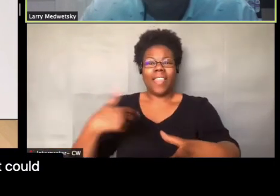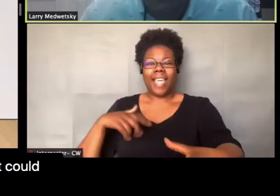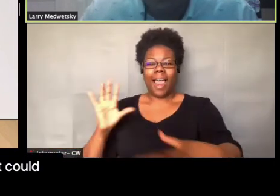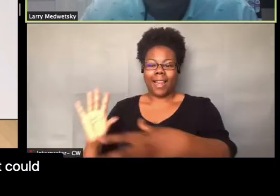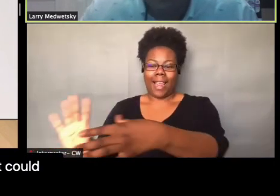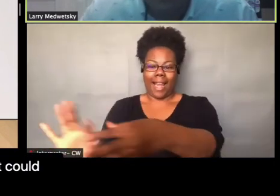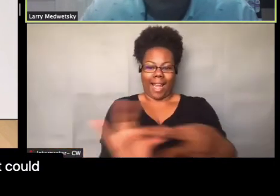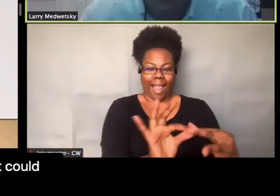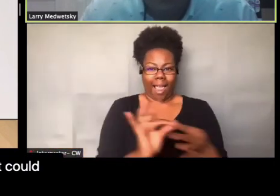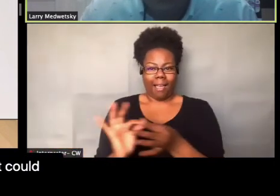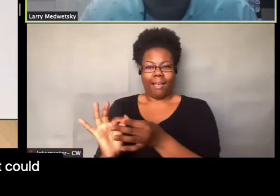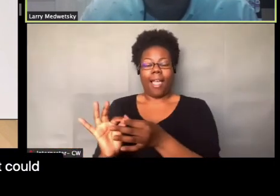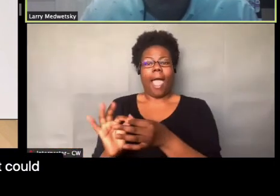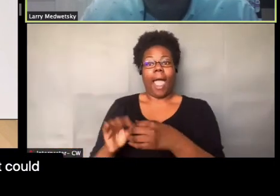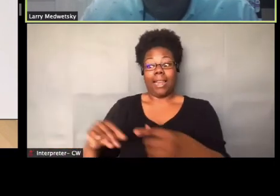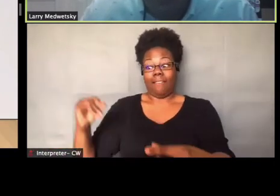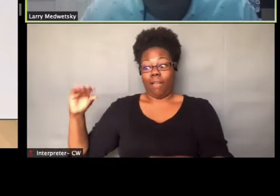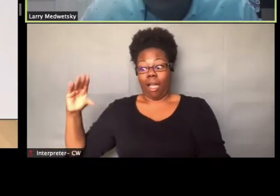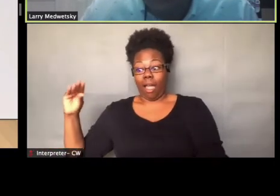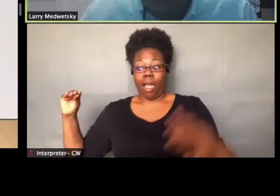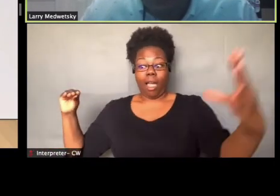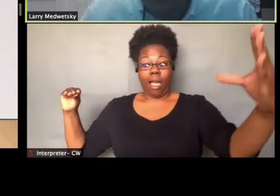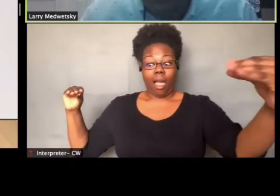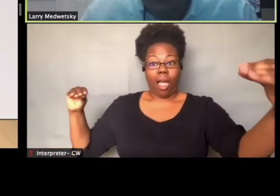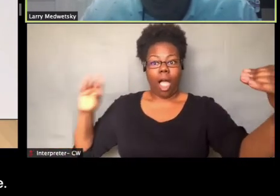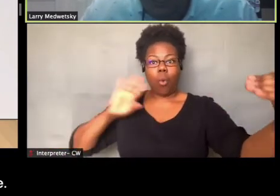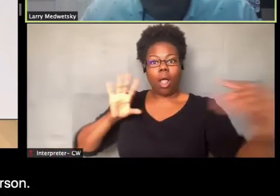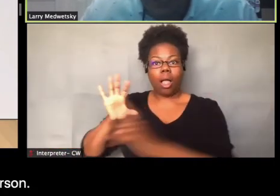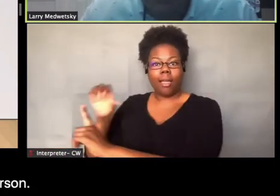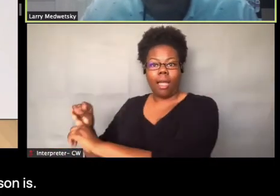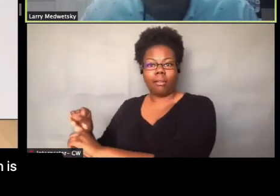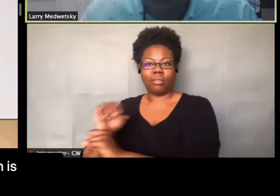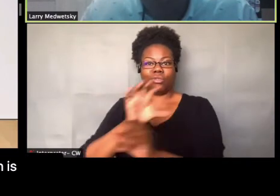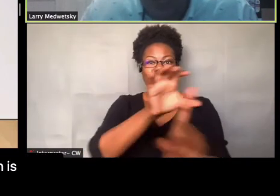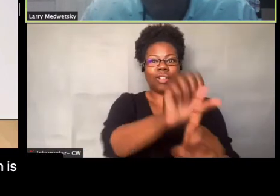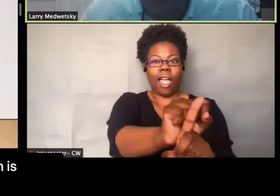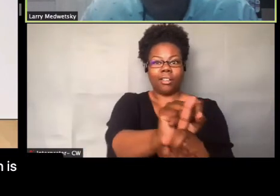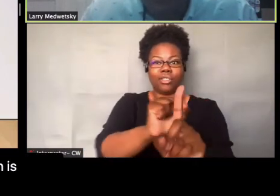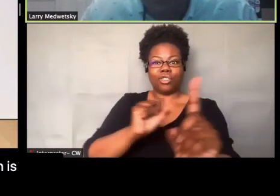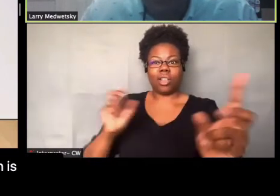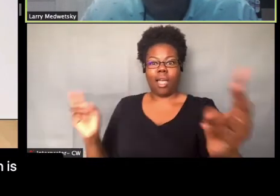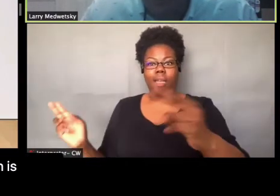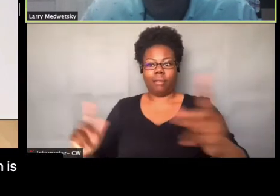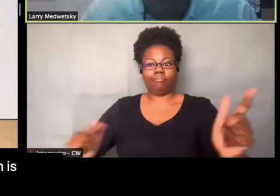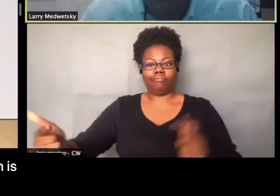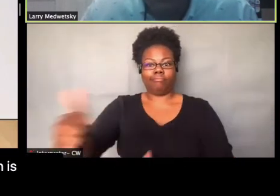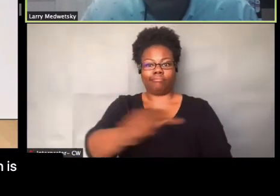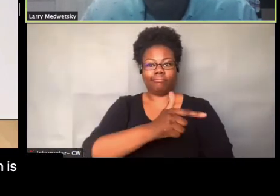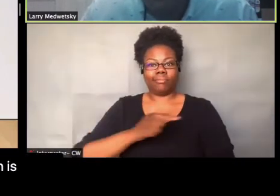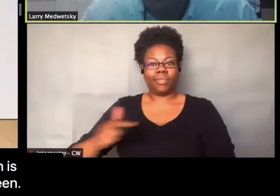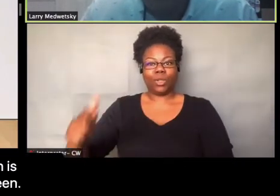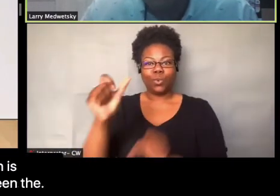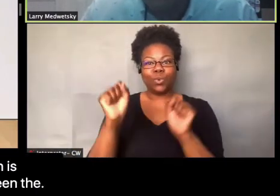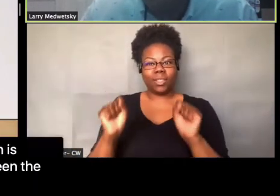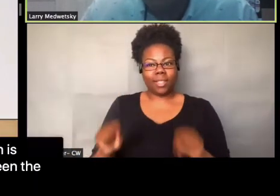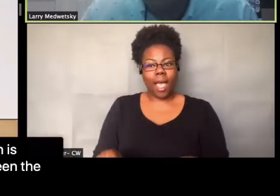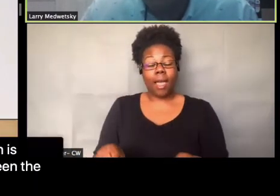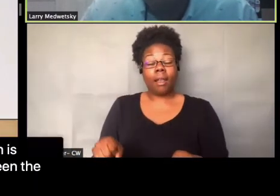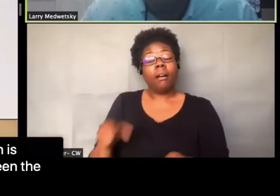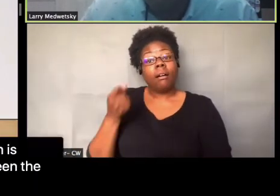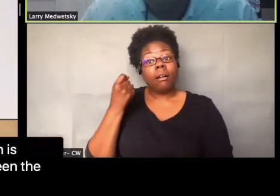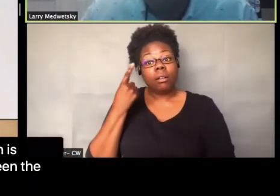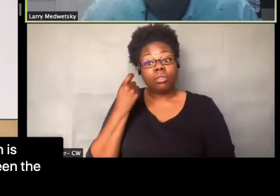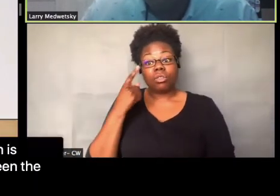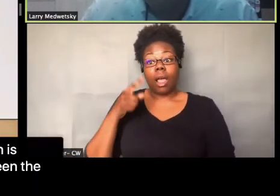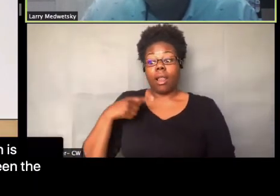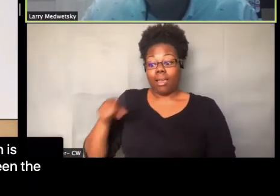it. So the Roger table mic select the person who's talking, and they switch automatically between the meeting participants.